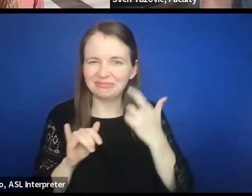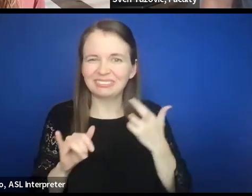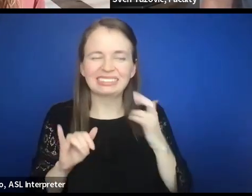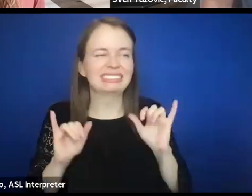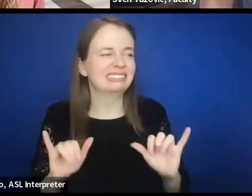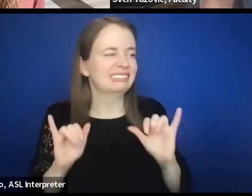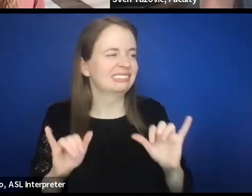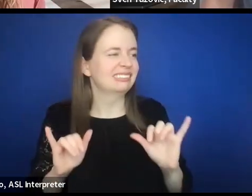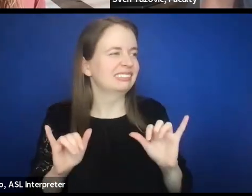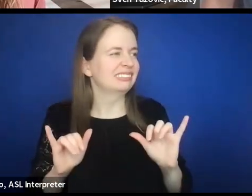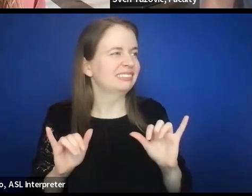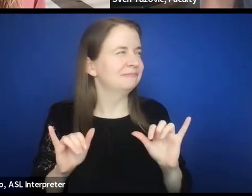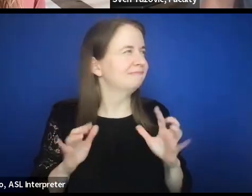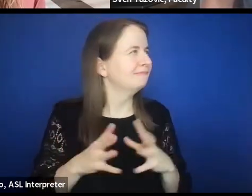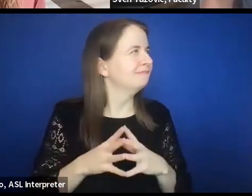was missing the